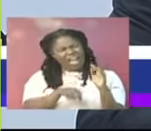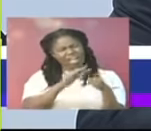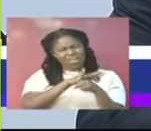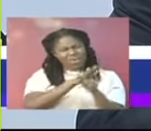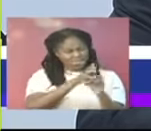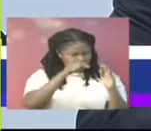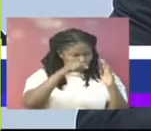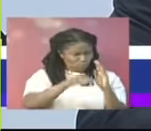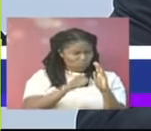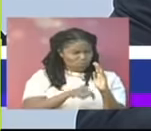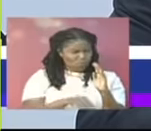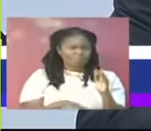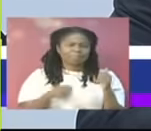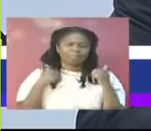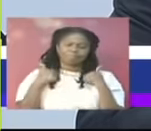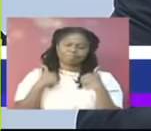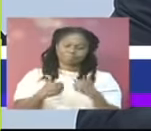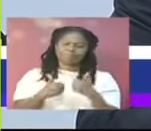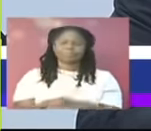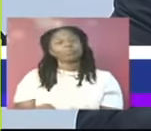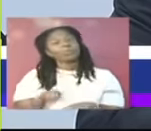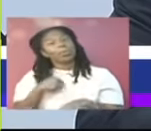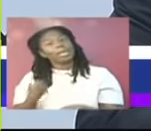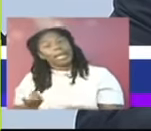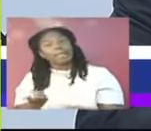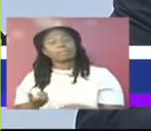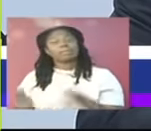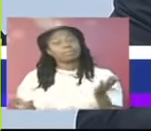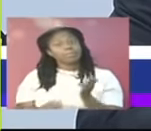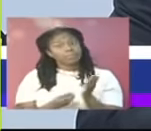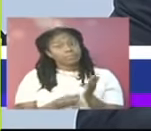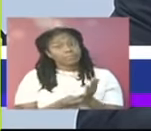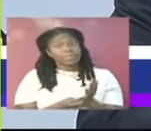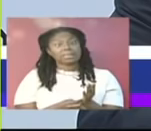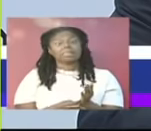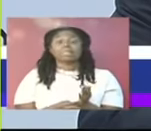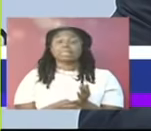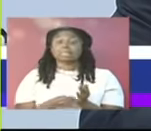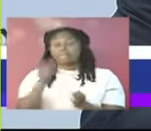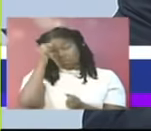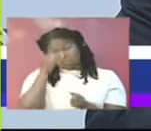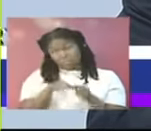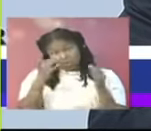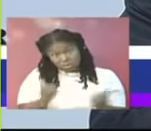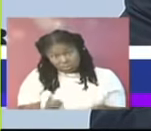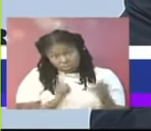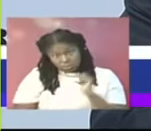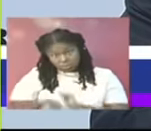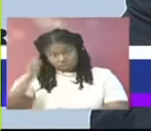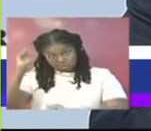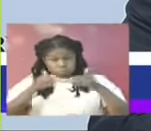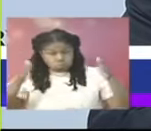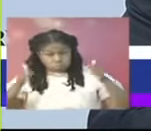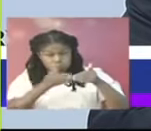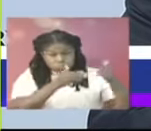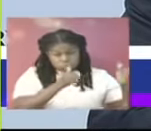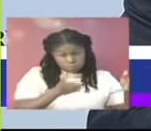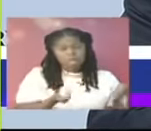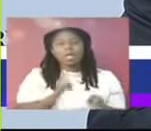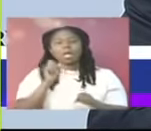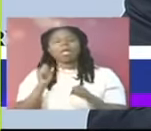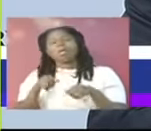first, of course, is the fact that we have begun to move around a lot more as a population. We have the